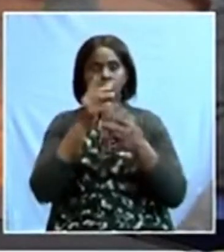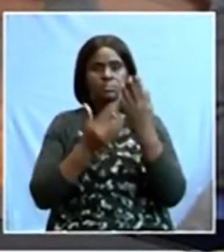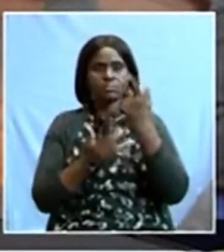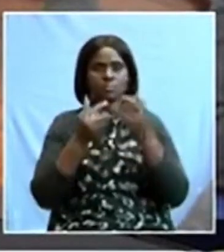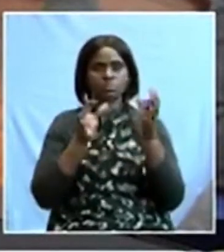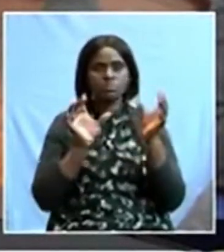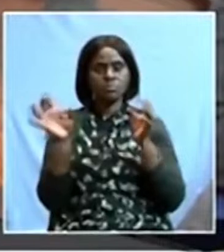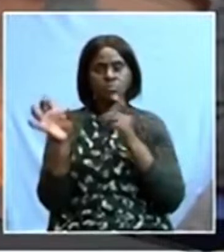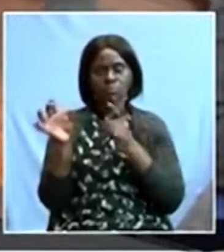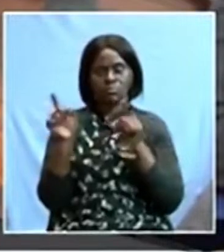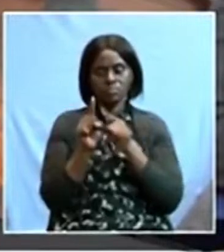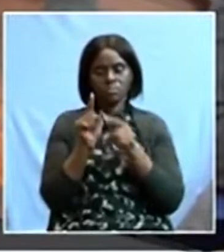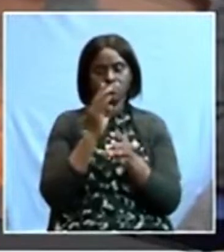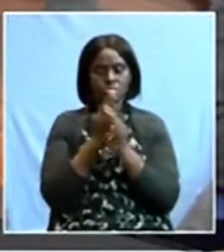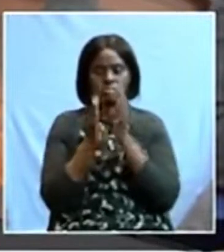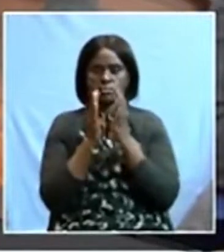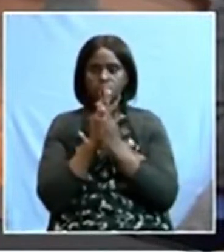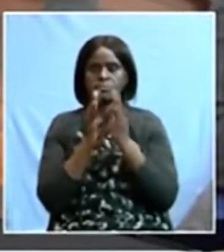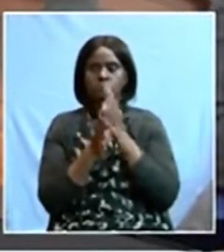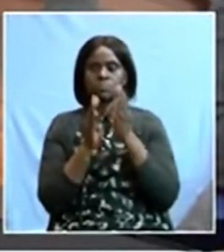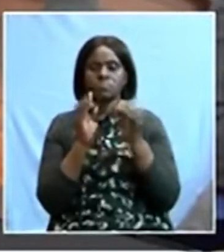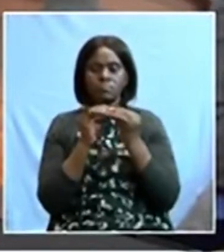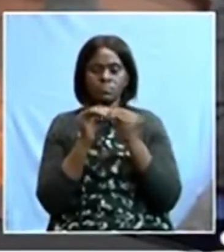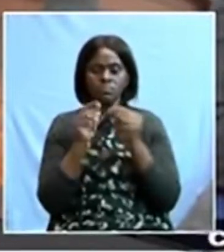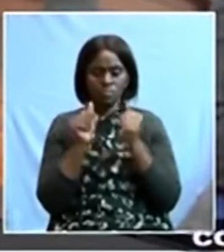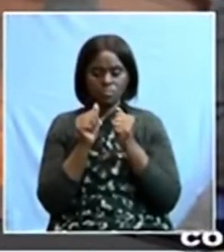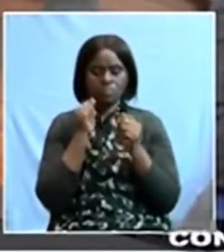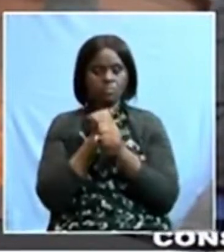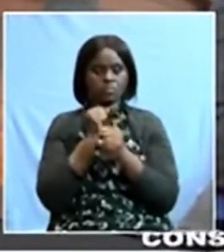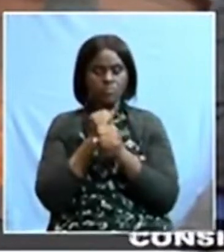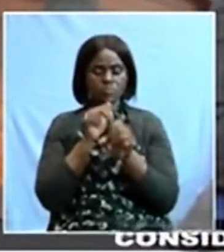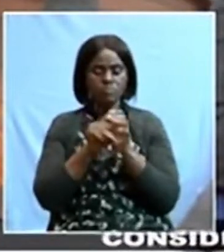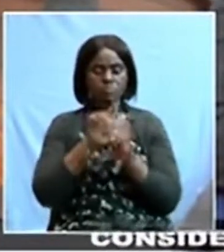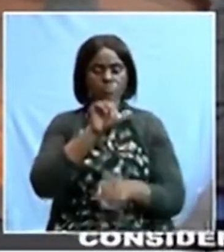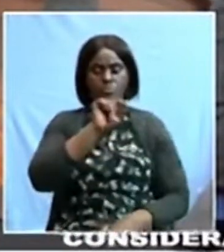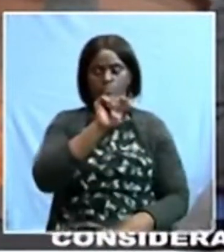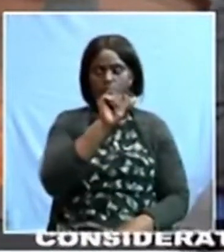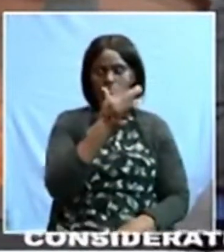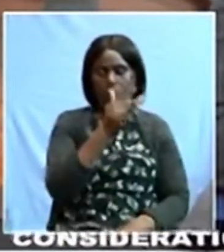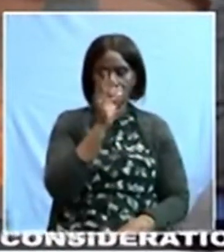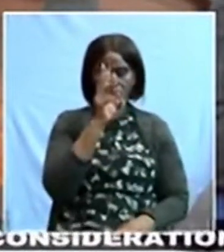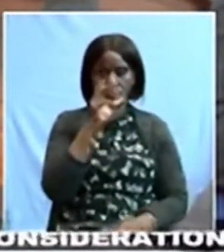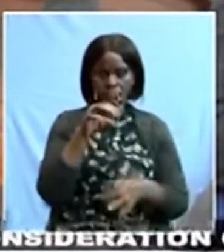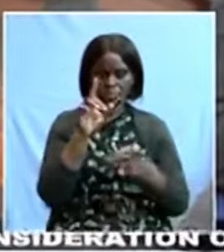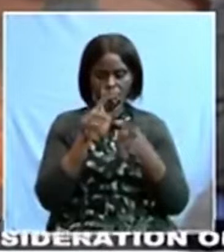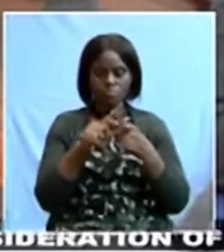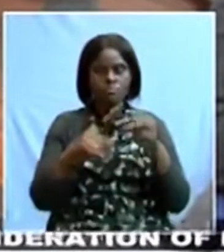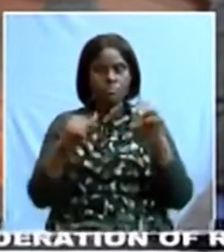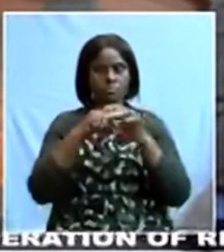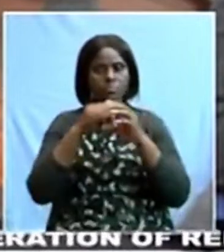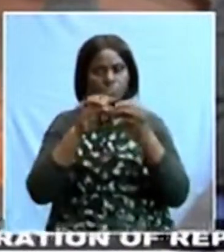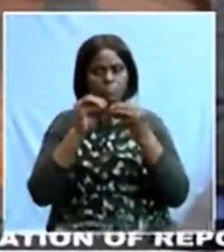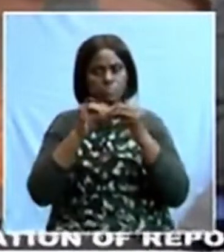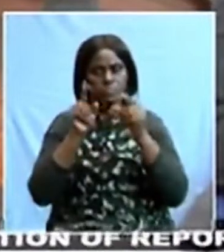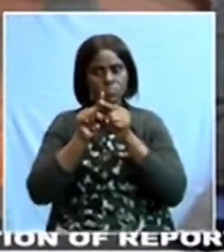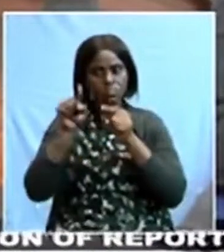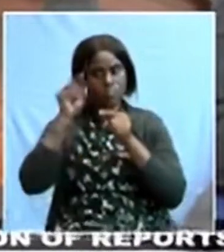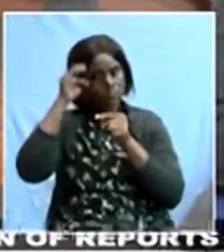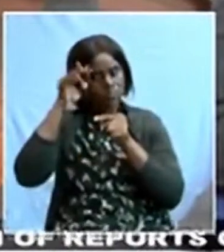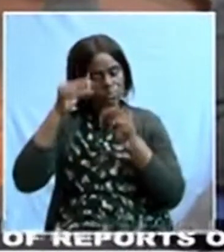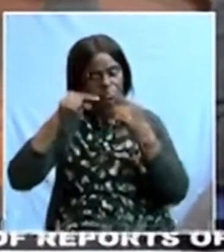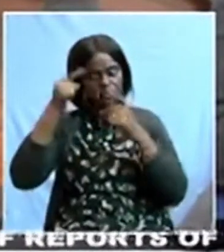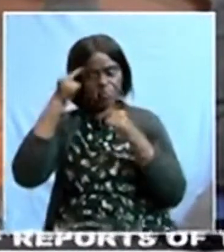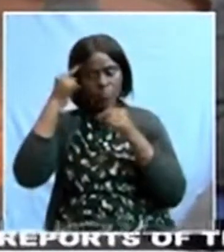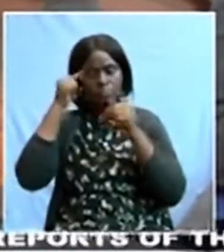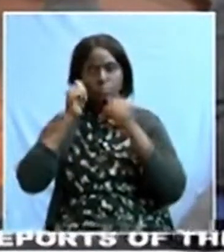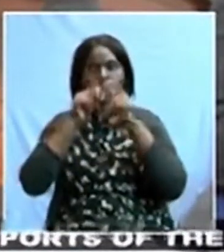fire section is constructed and functional in 2025, and will continue to engage the Ministry of Local